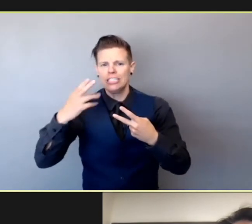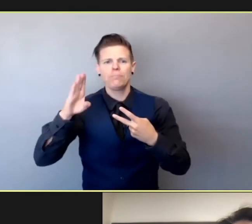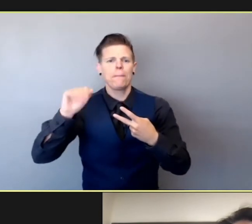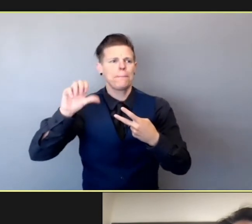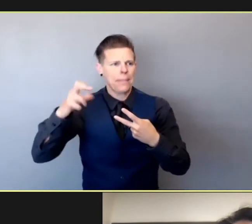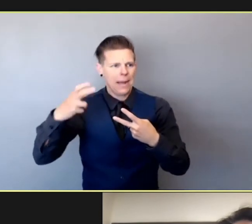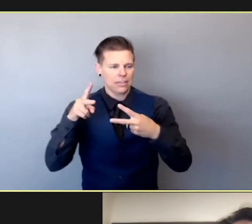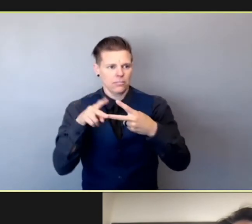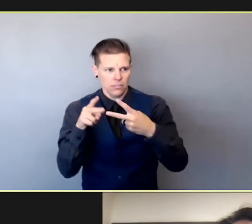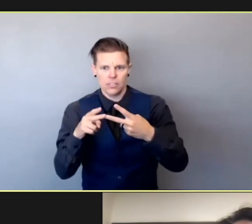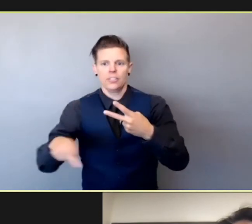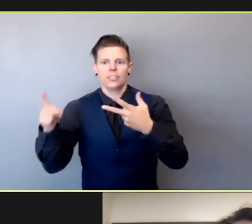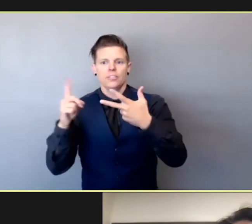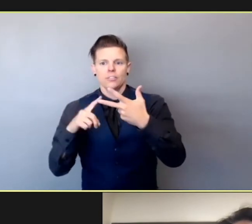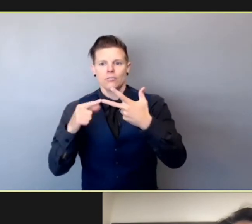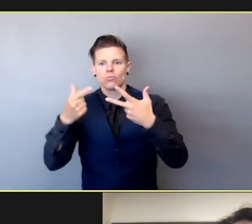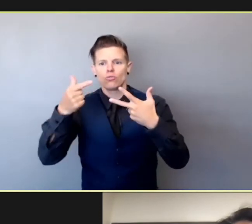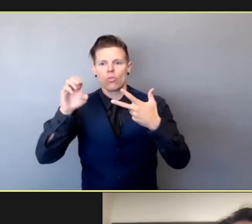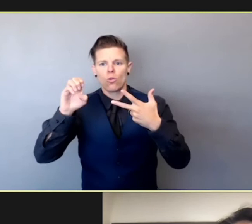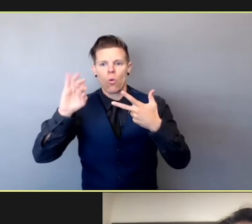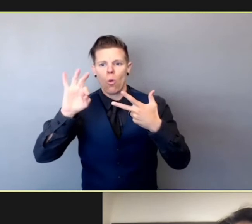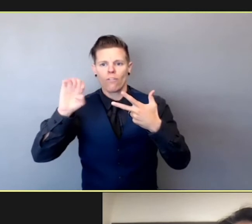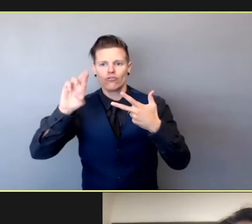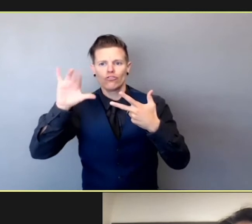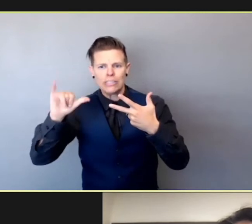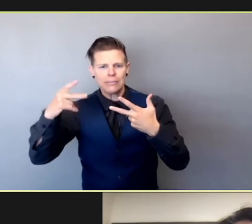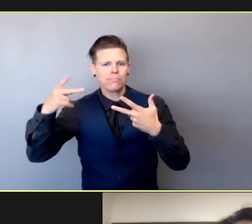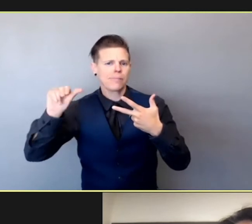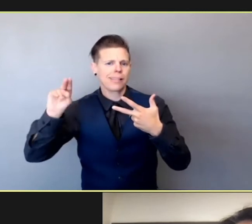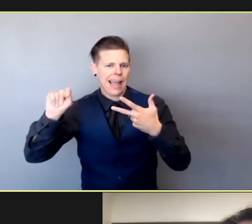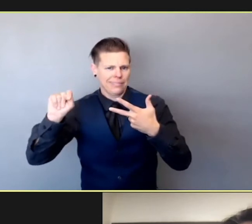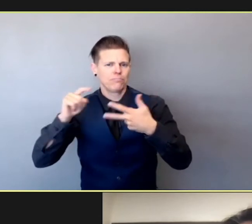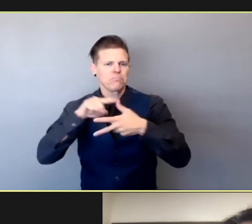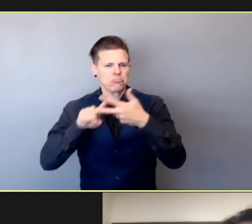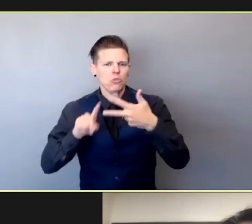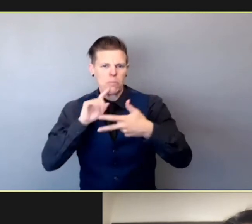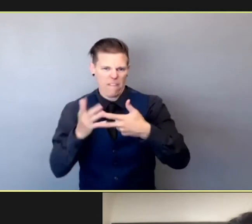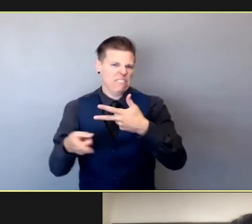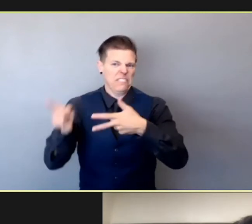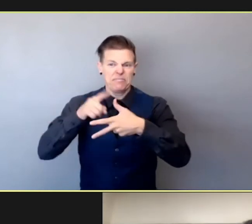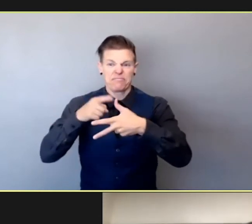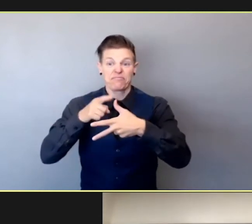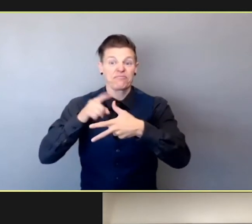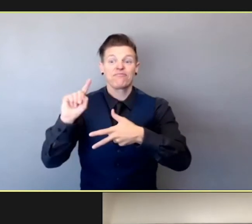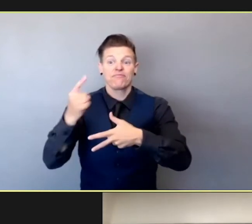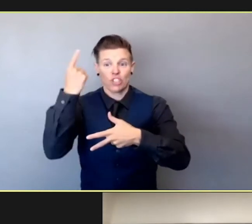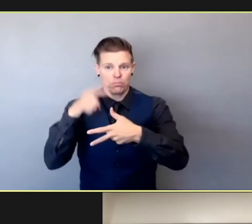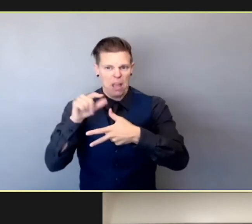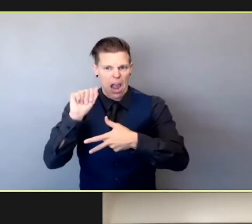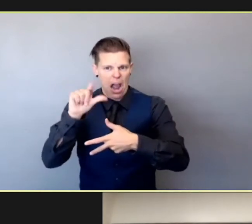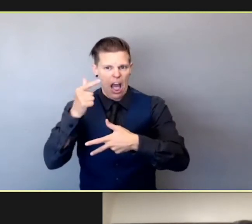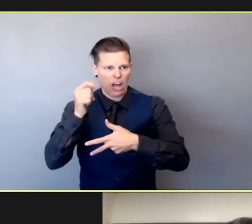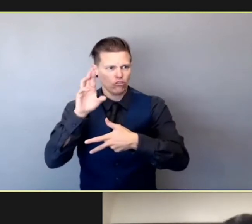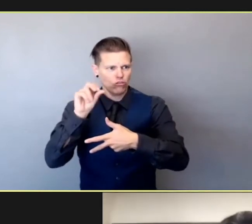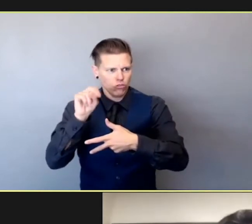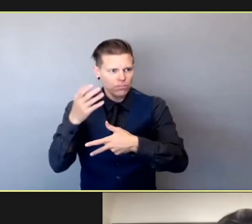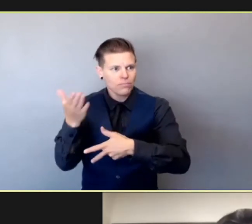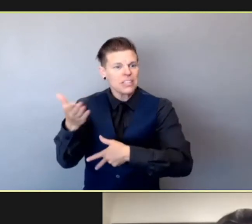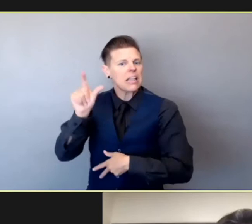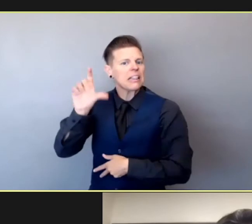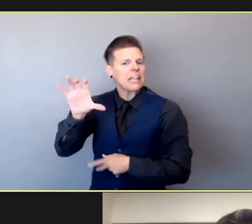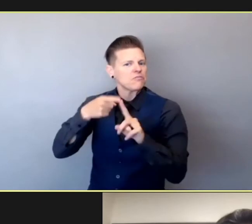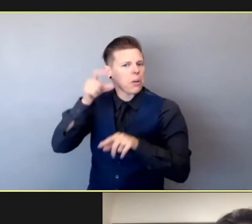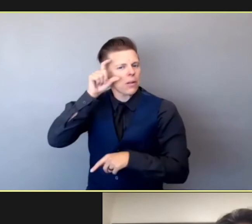should be unmuted. Please feel free to ask your question. Thank you. Algernon Damassa from the Las Cruces Sun News. Thank you,